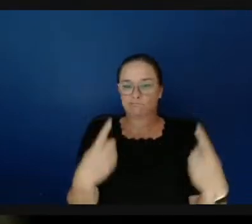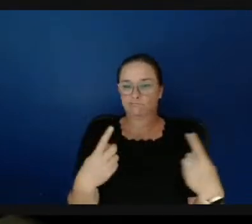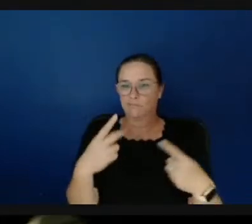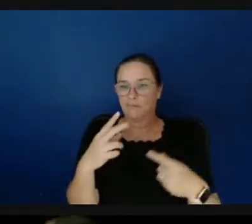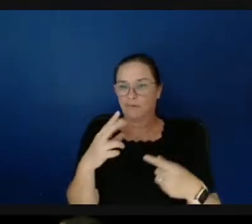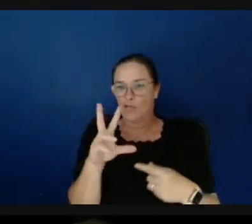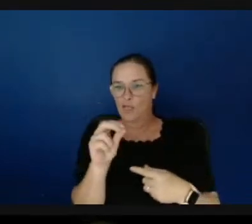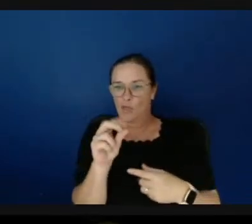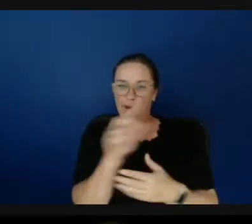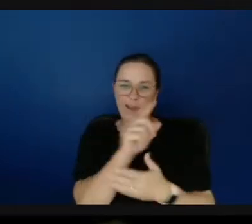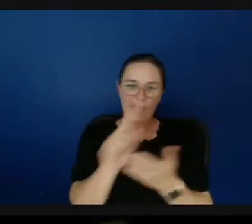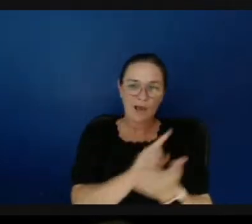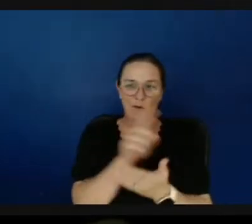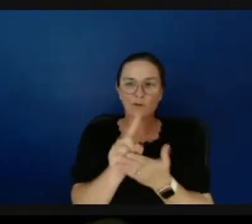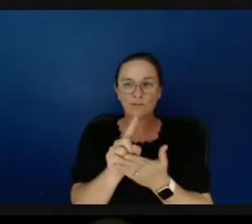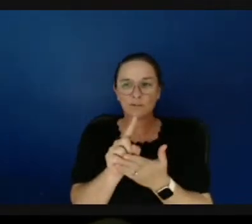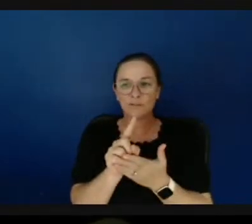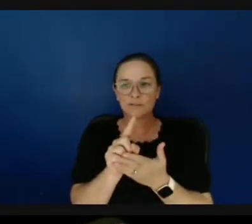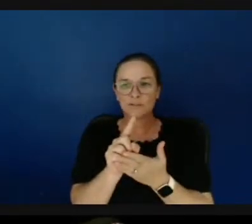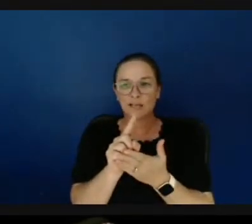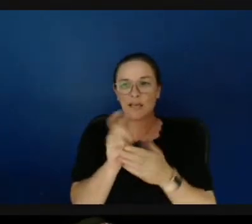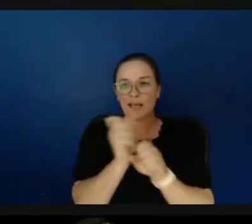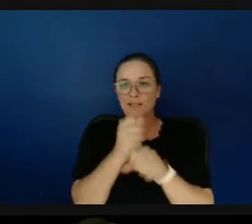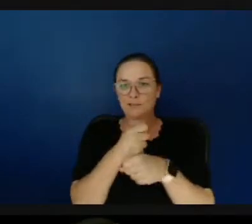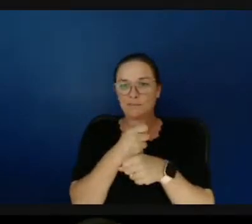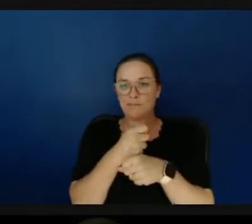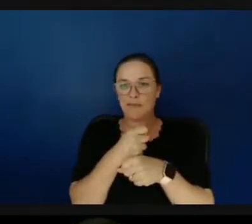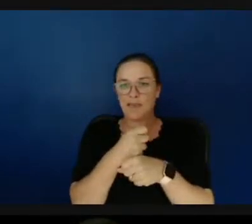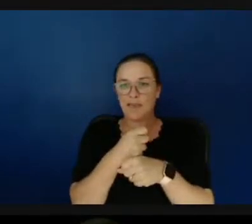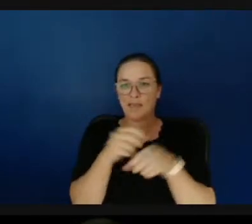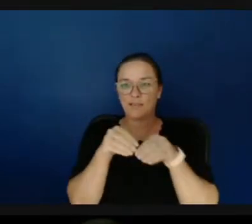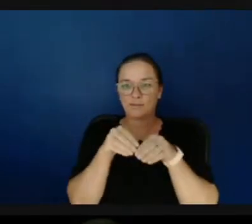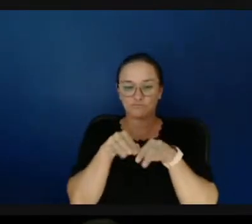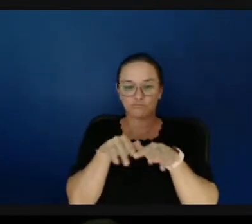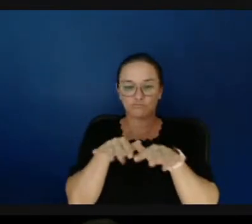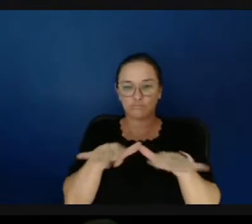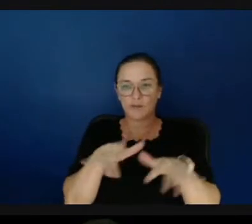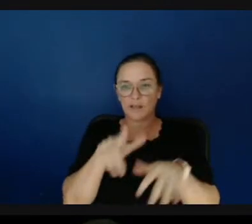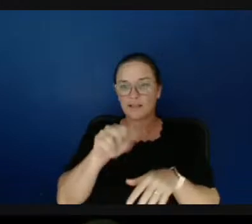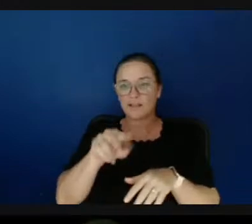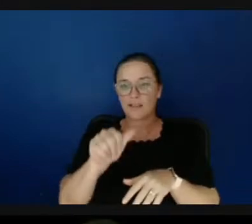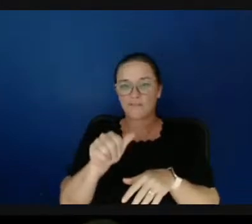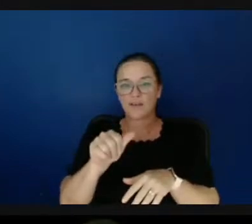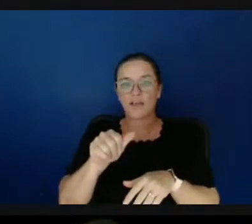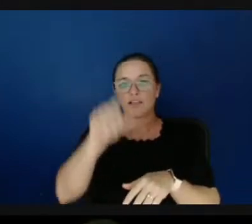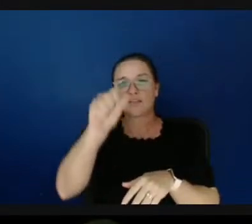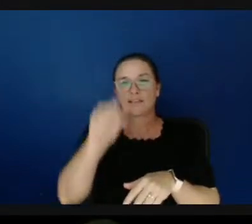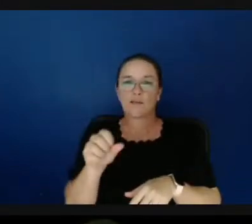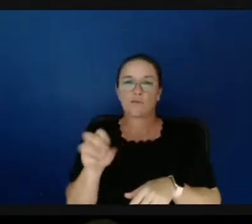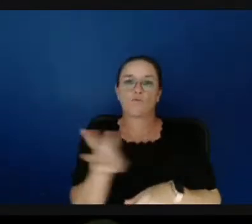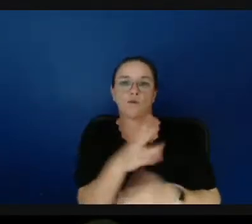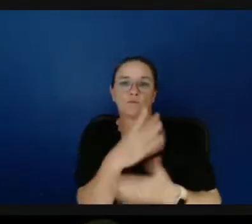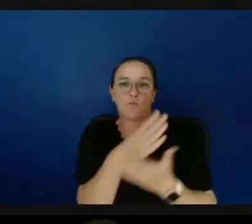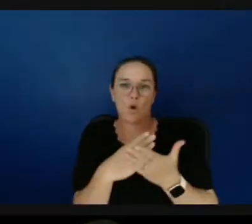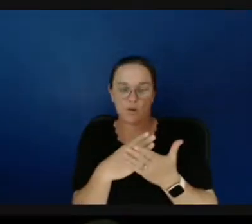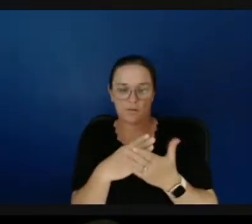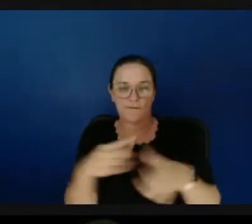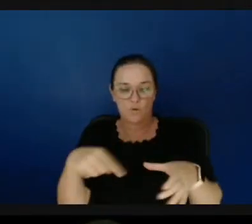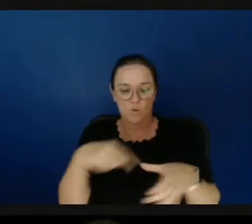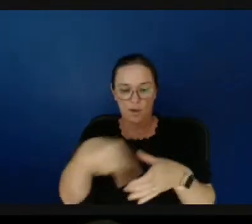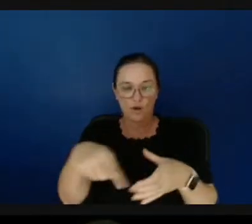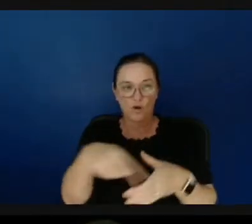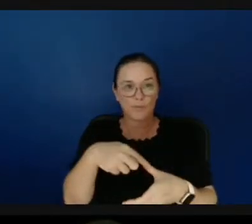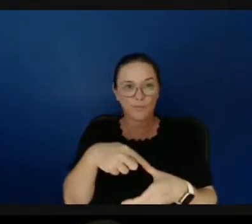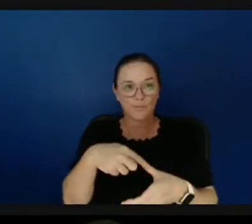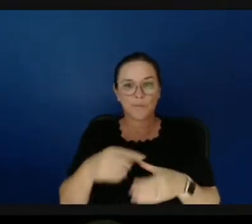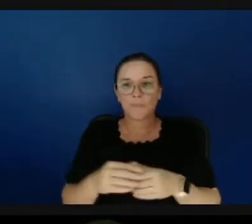so hours has produced this pad of lava that's clustering in the southwest part of the crater. And as the other episodes